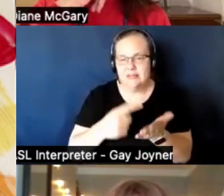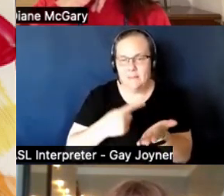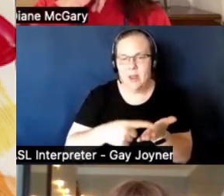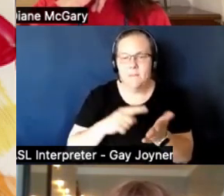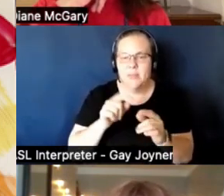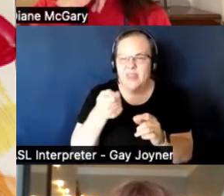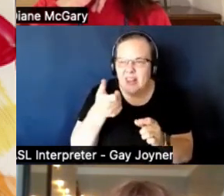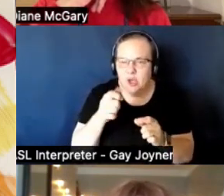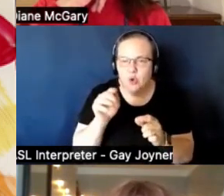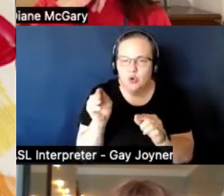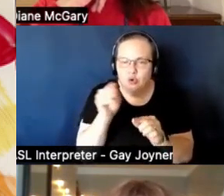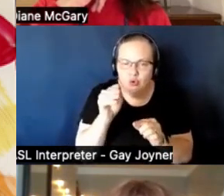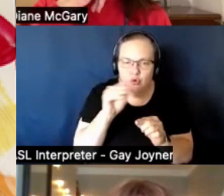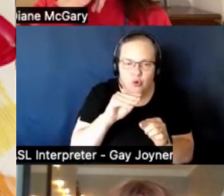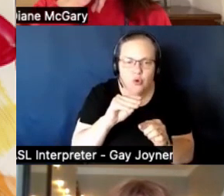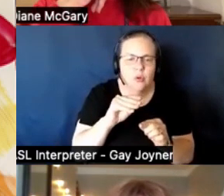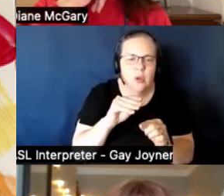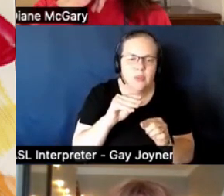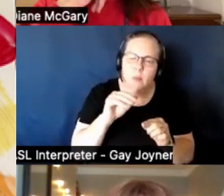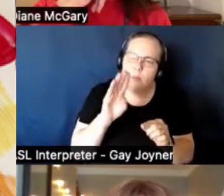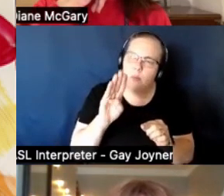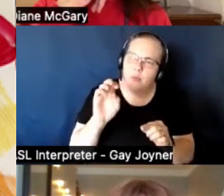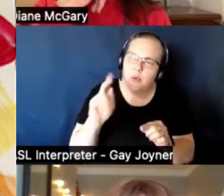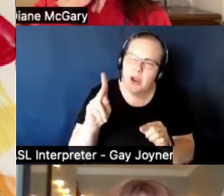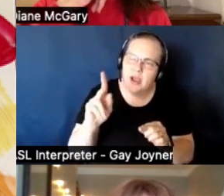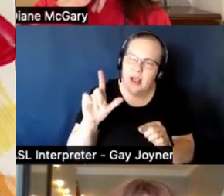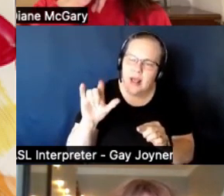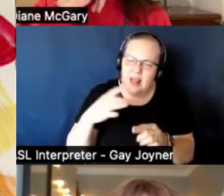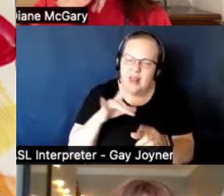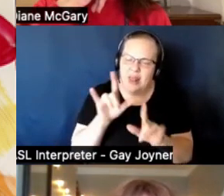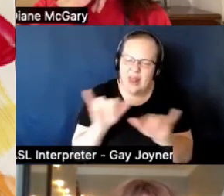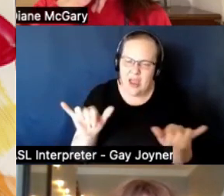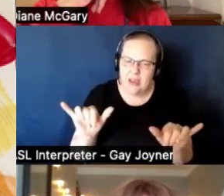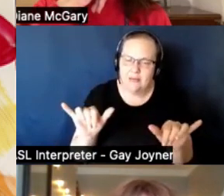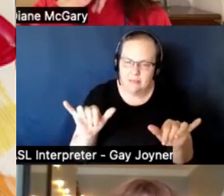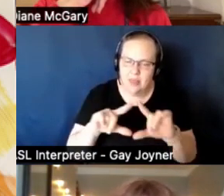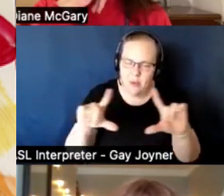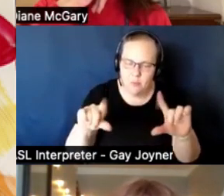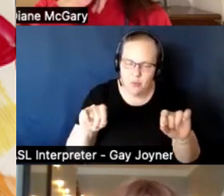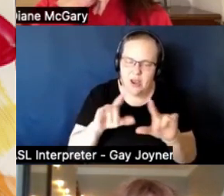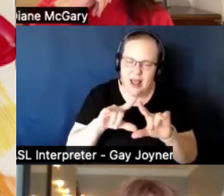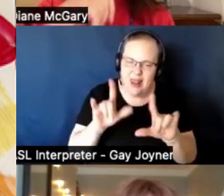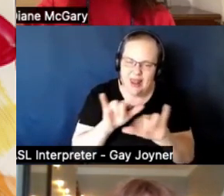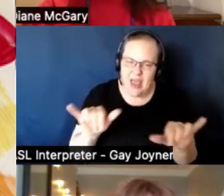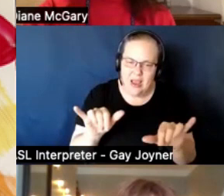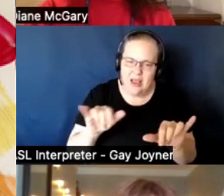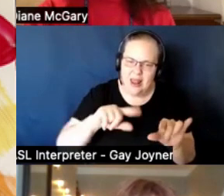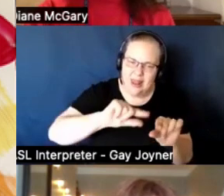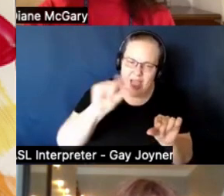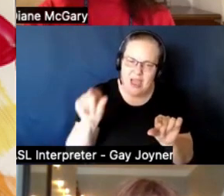strokes, the little almost like brick-like line work that's going on there has 2 and 3 colors in it. That was a smart